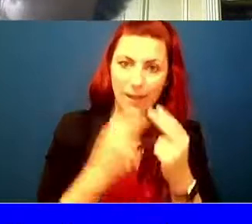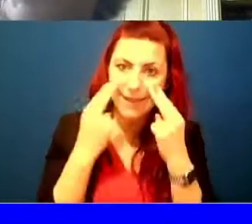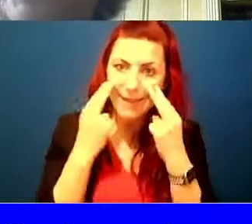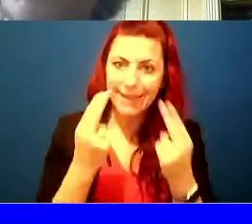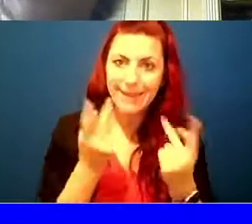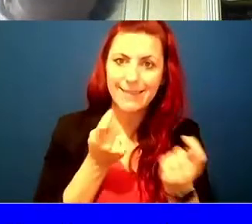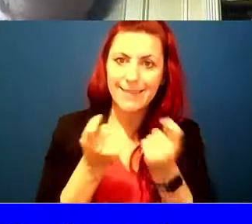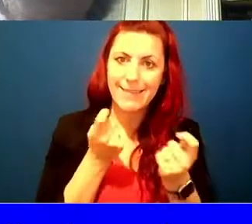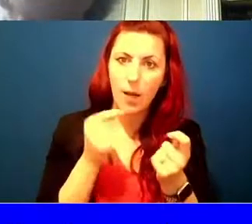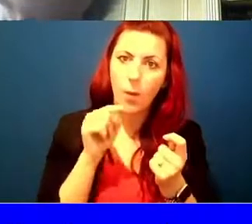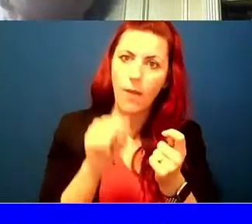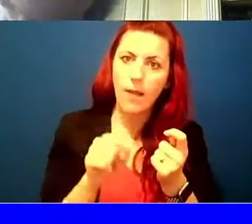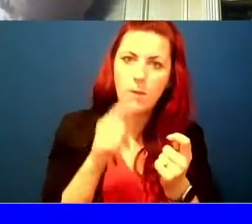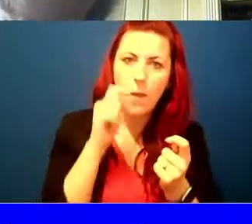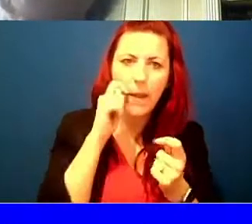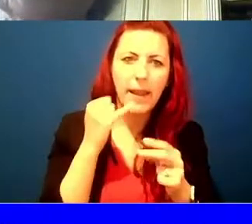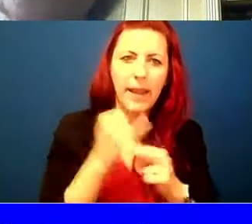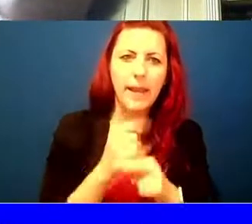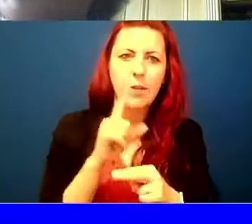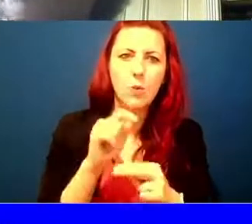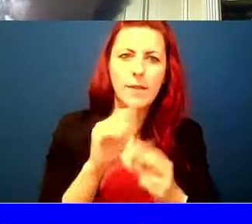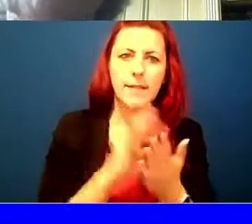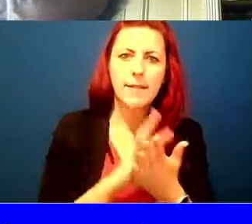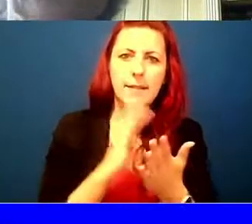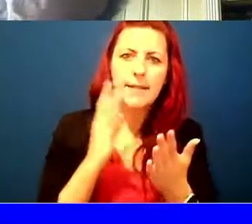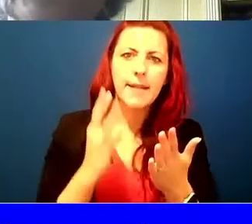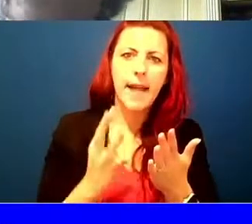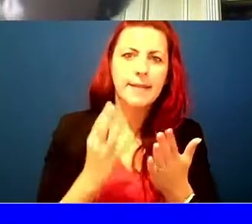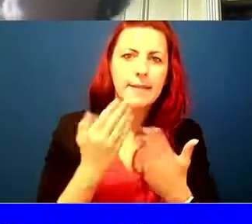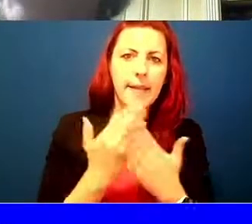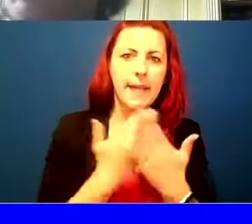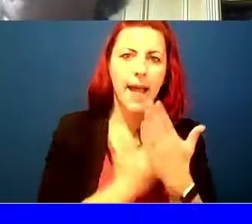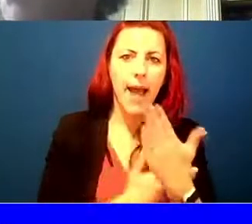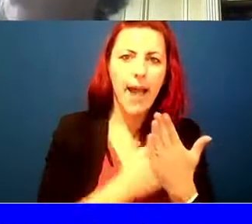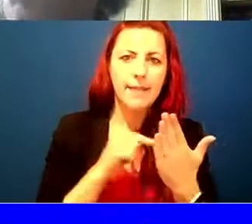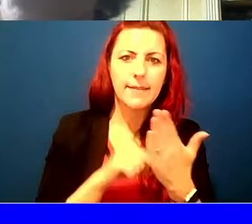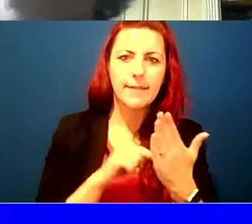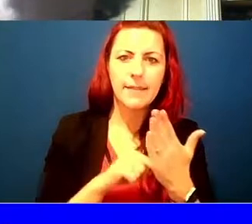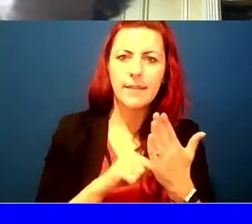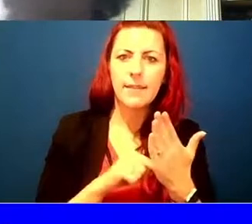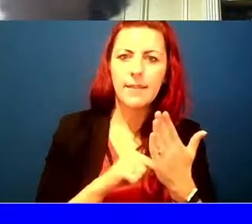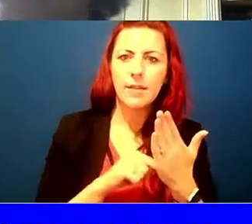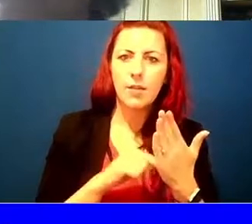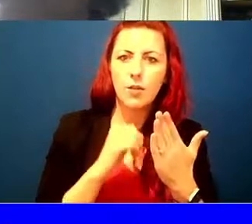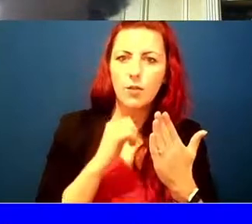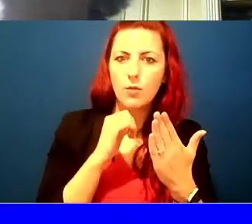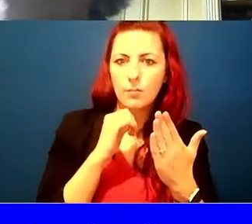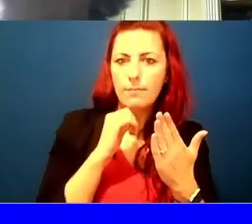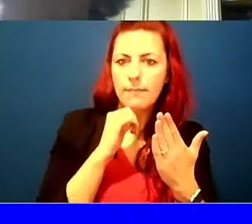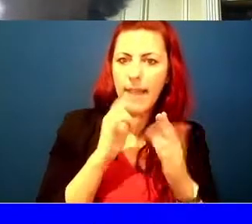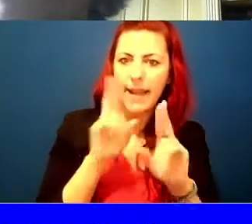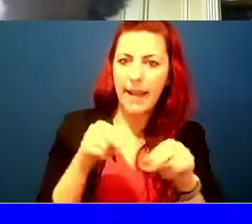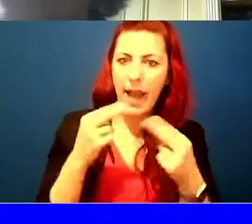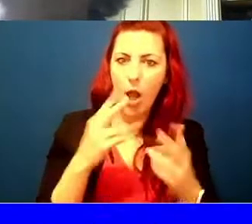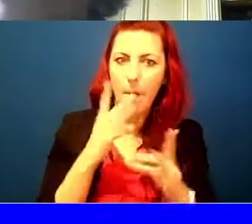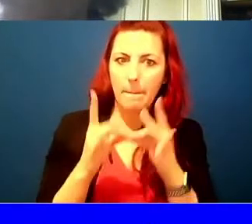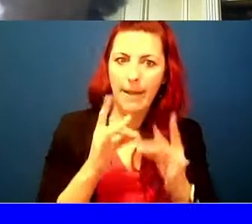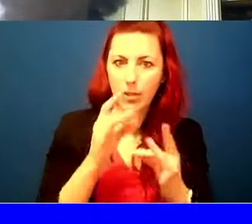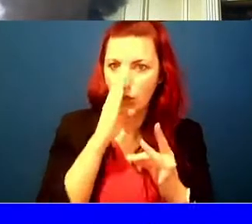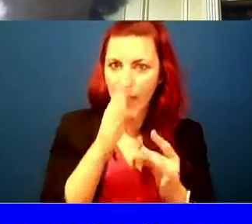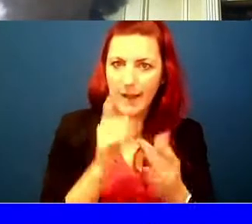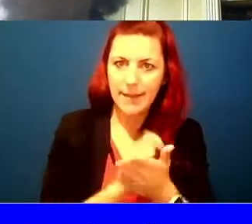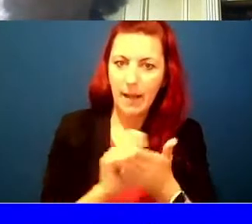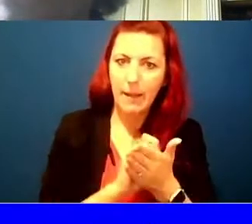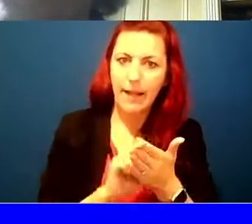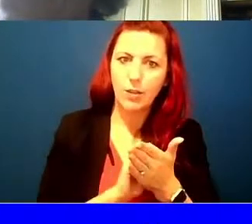the 2019 Act, the HSC safeguarding teams cannot make a direct application to court on behalf of the person. So it's a huge